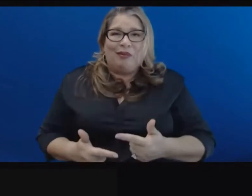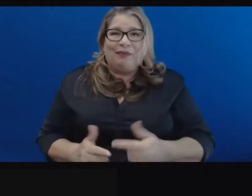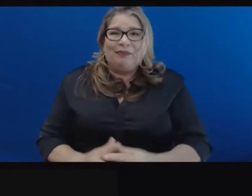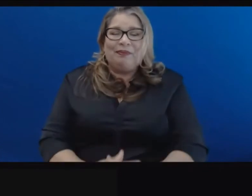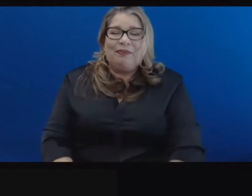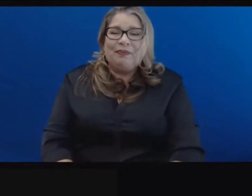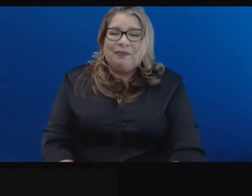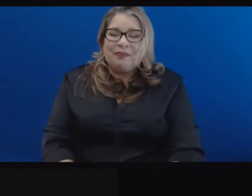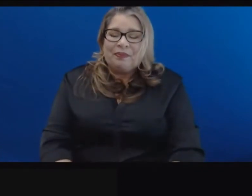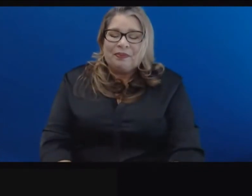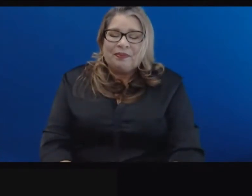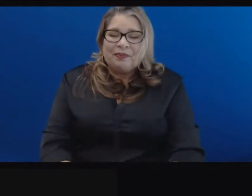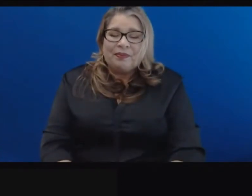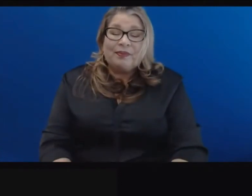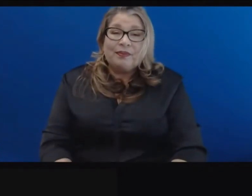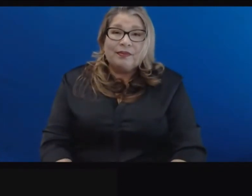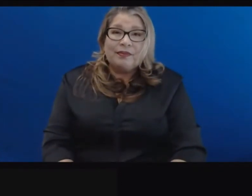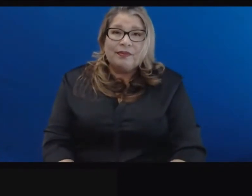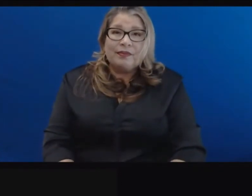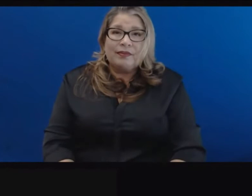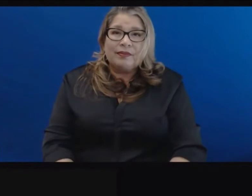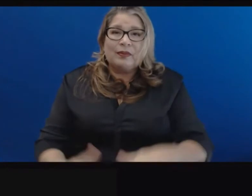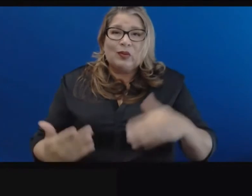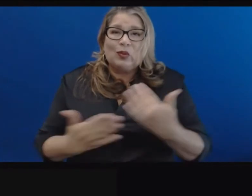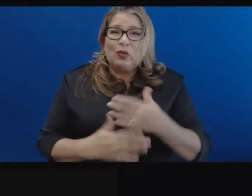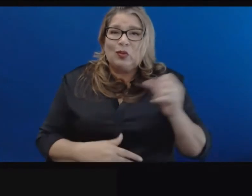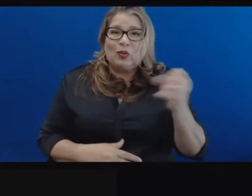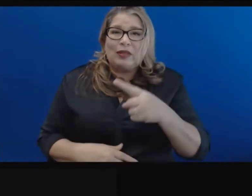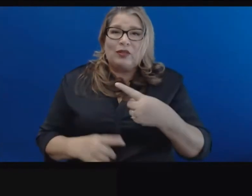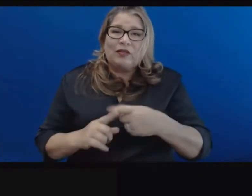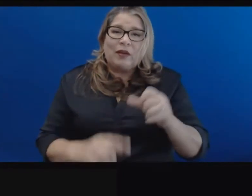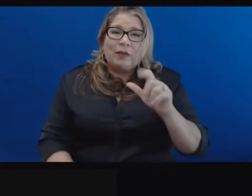Melody Gutierrez, the Los Angeles Times.